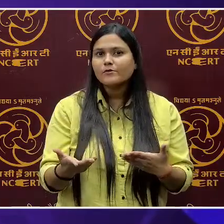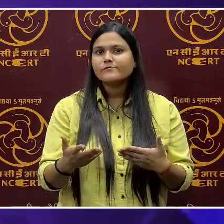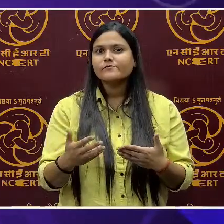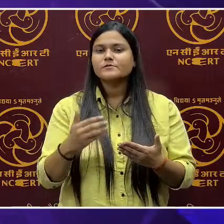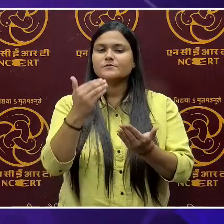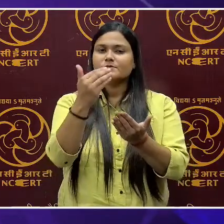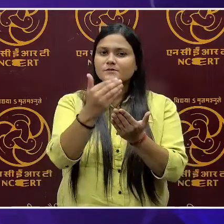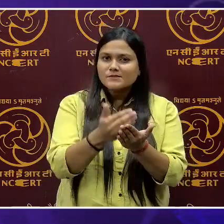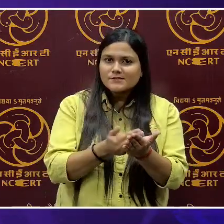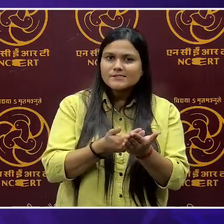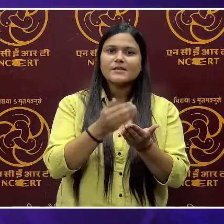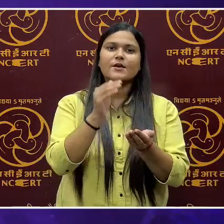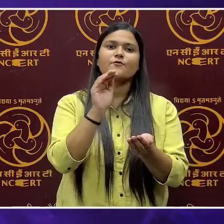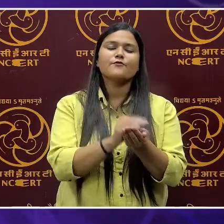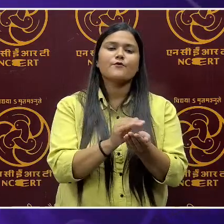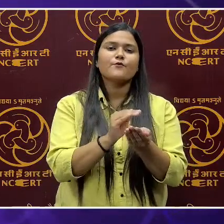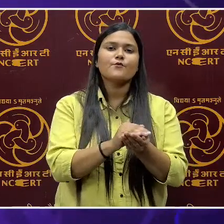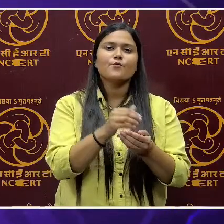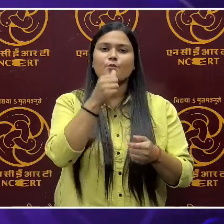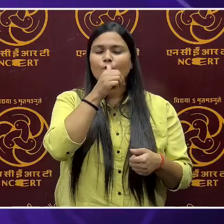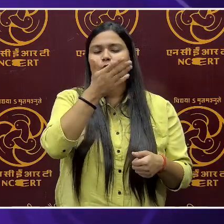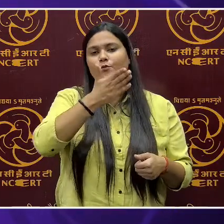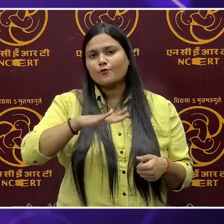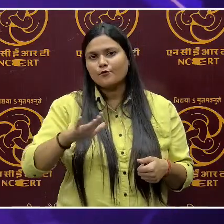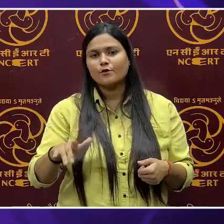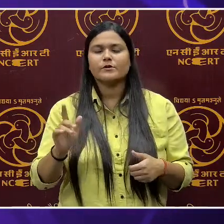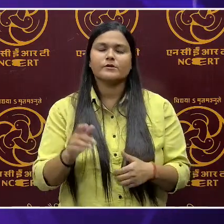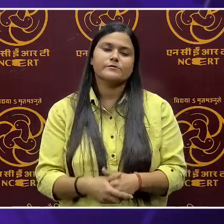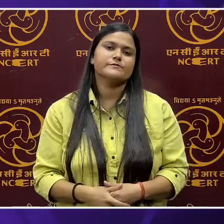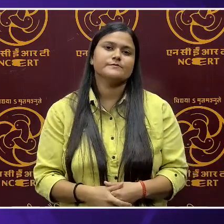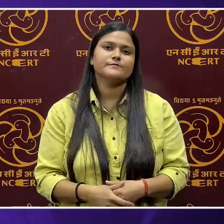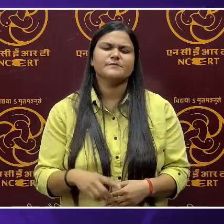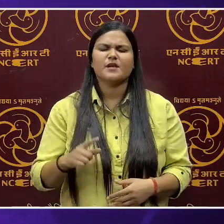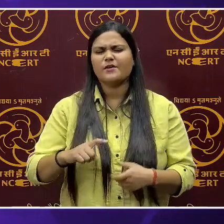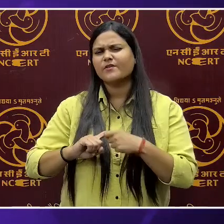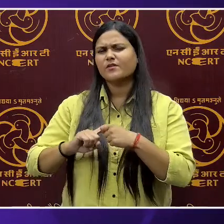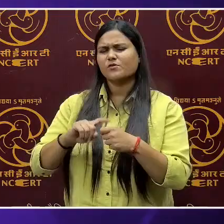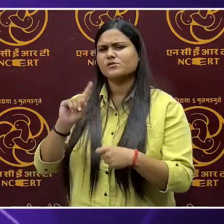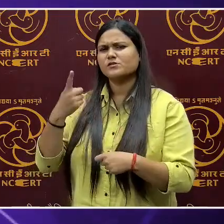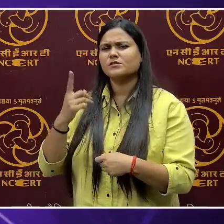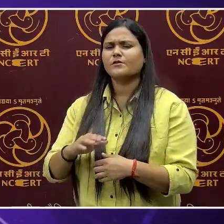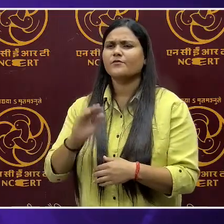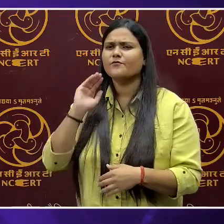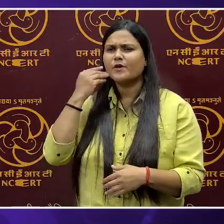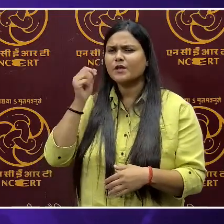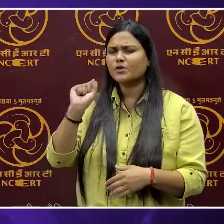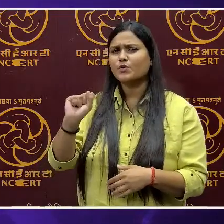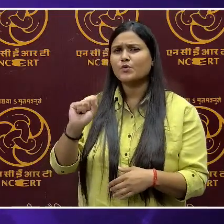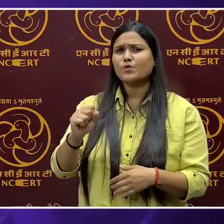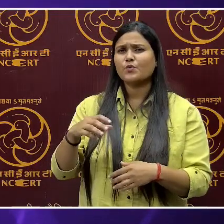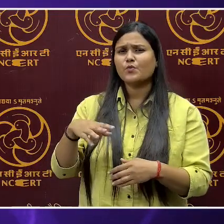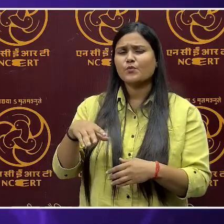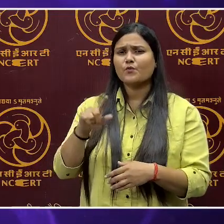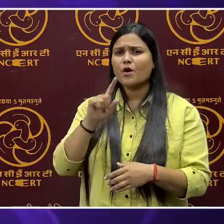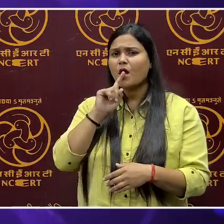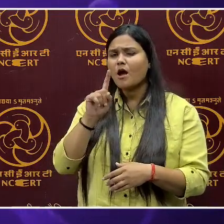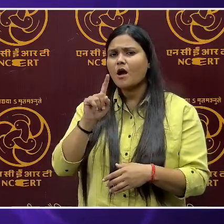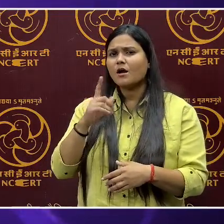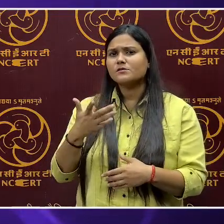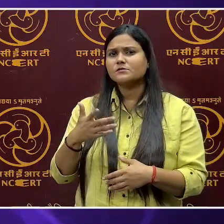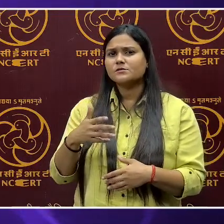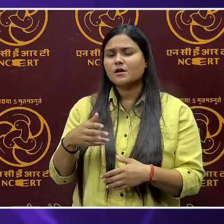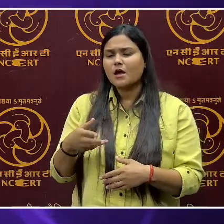such an important resource. Yes. I have a question, ma'am. When you said that we should reuse the water,